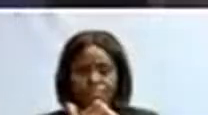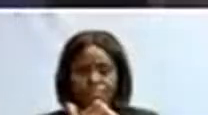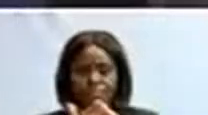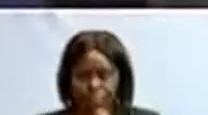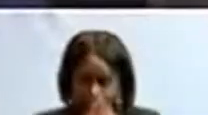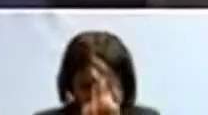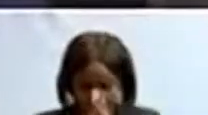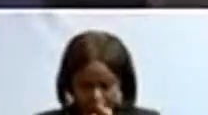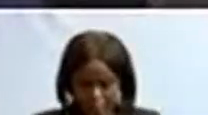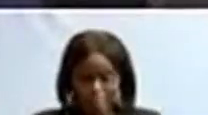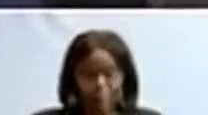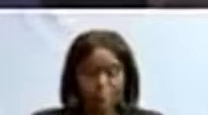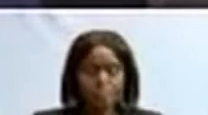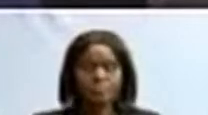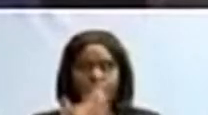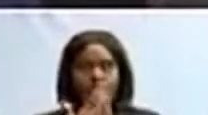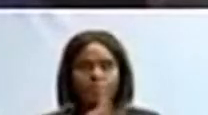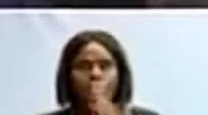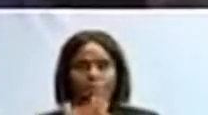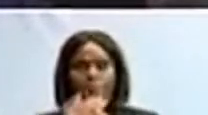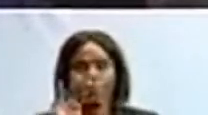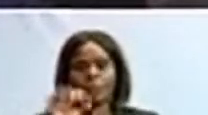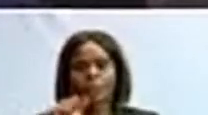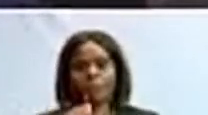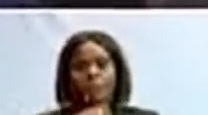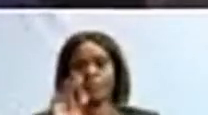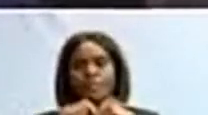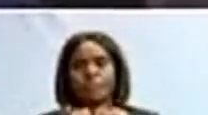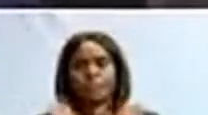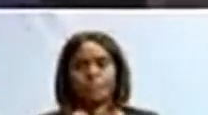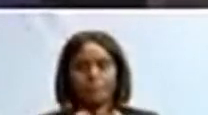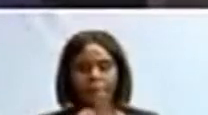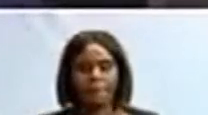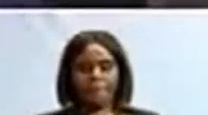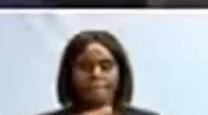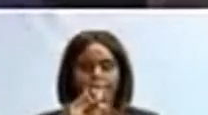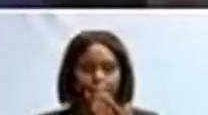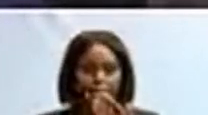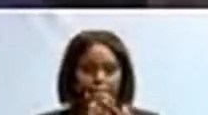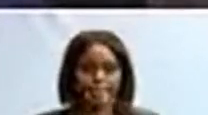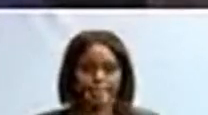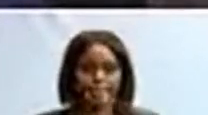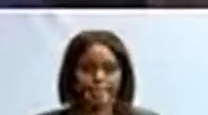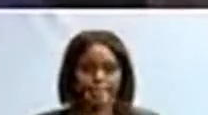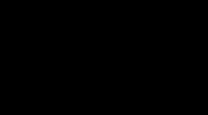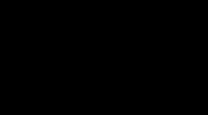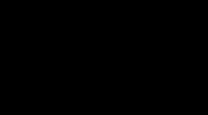Honorable members, good morning, CS and your team. My name is Christopher Mabas.